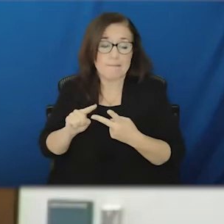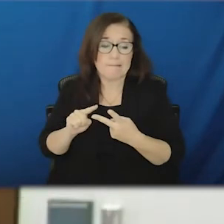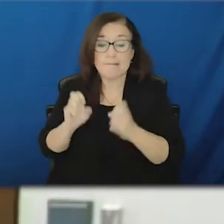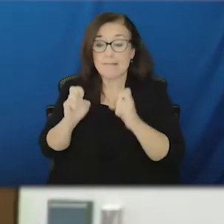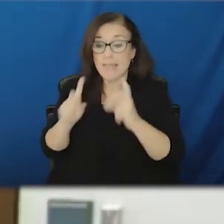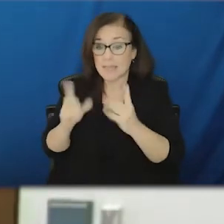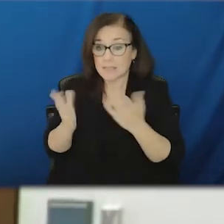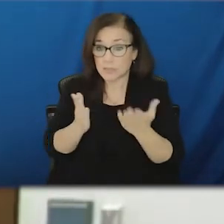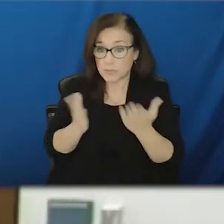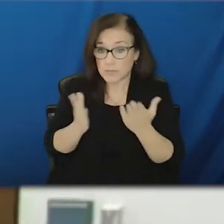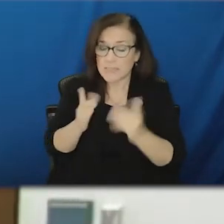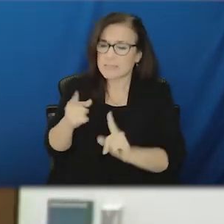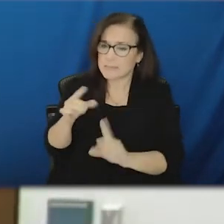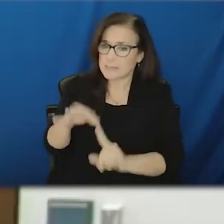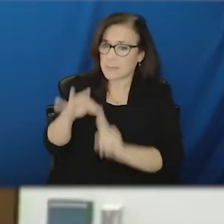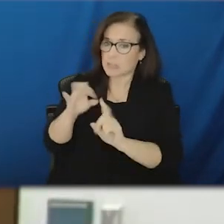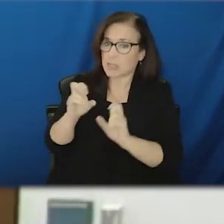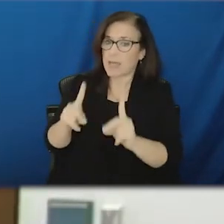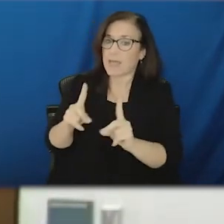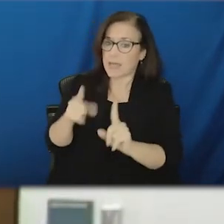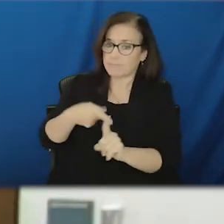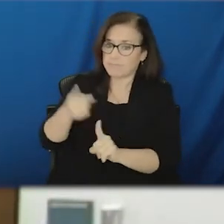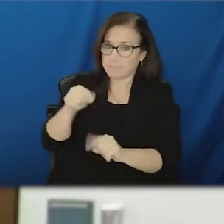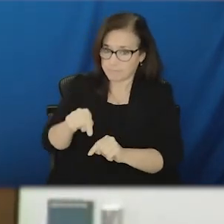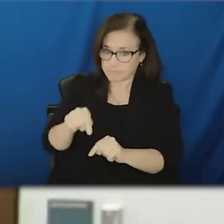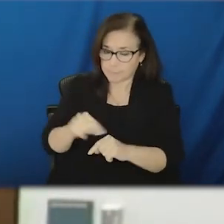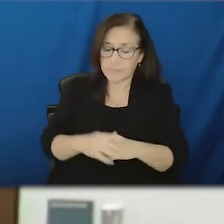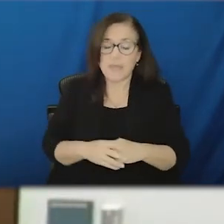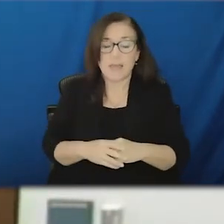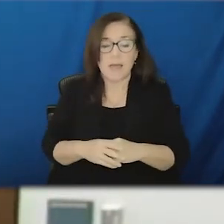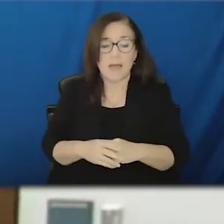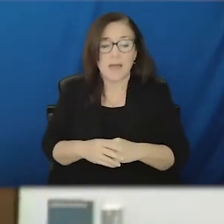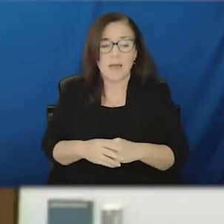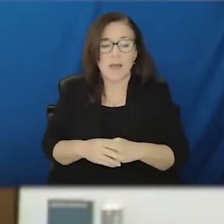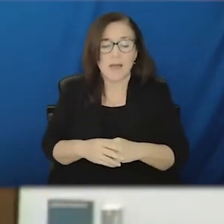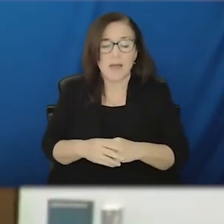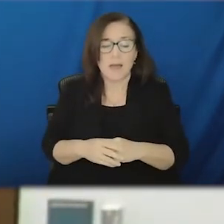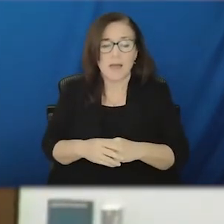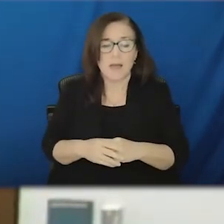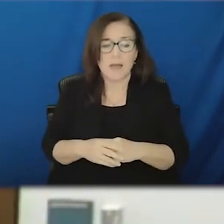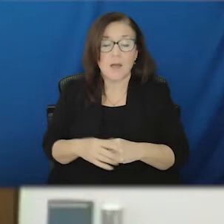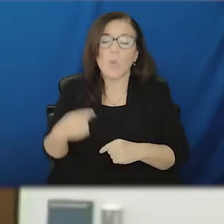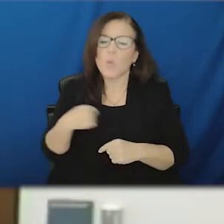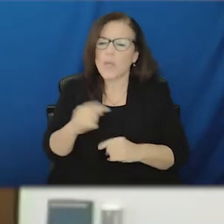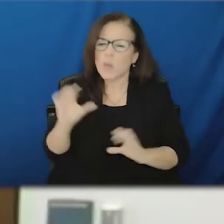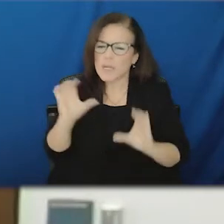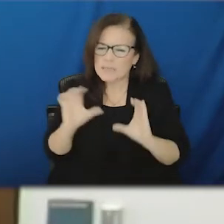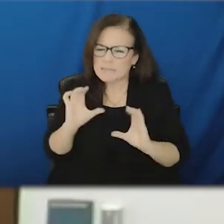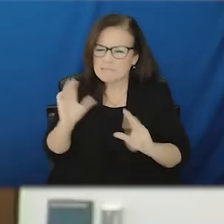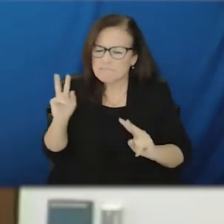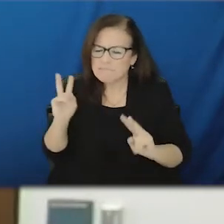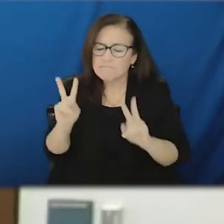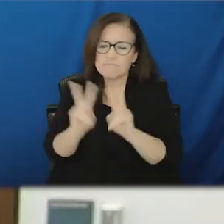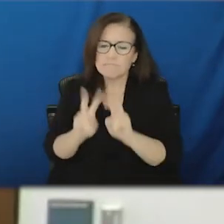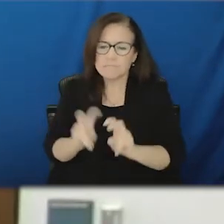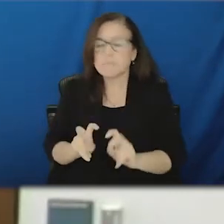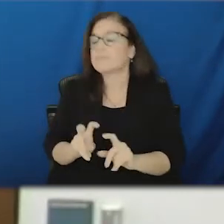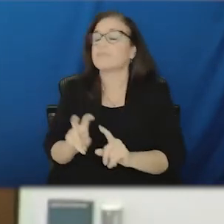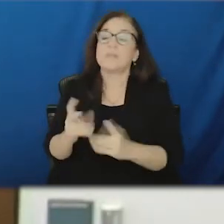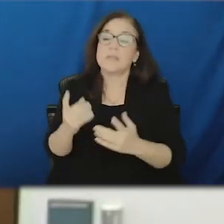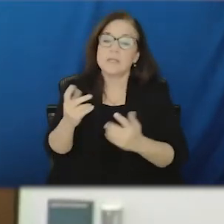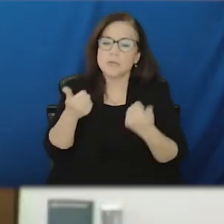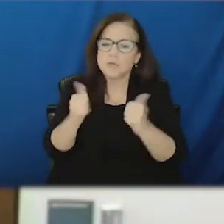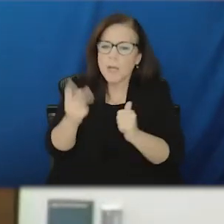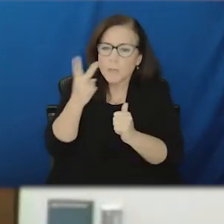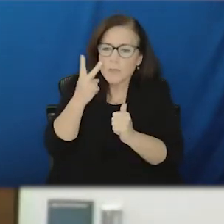Services, in particular Special Ed Division. And what we were specifically looking at was the impact that